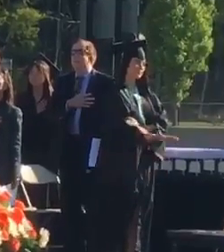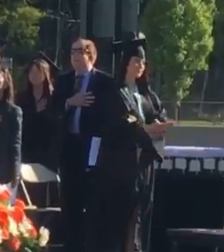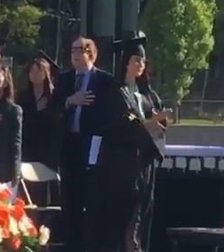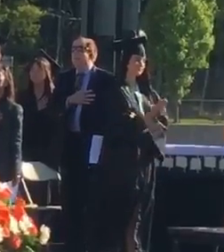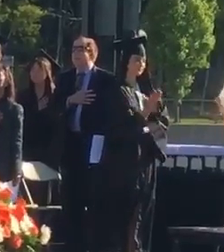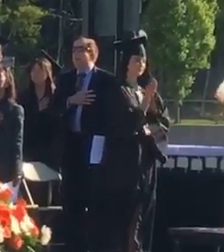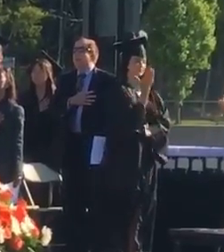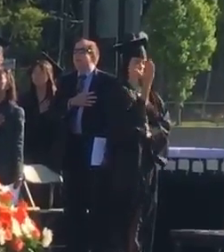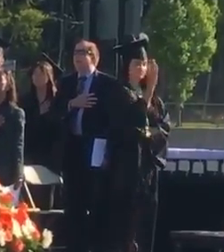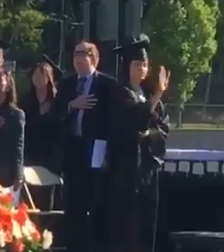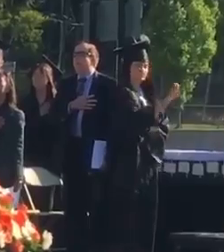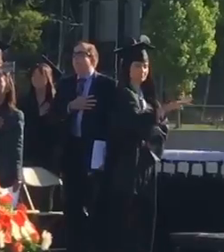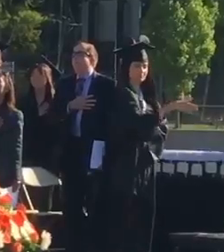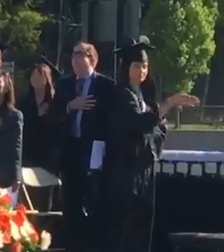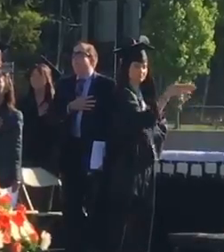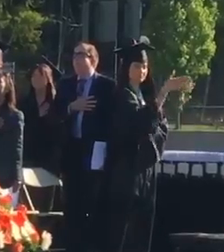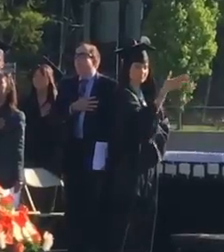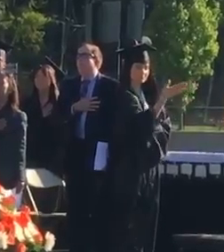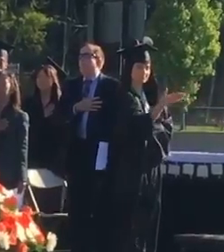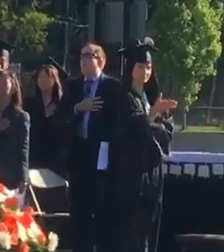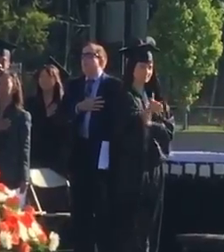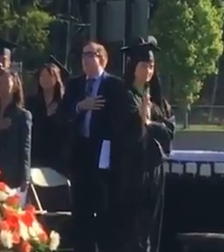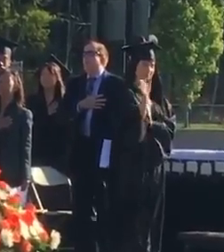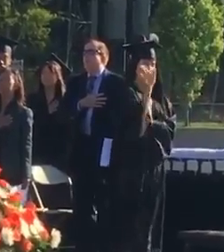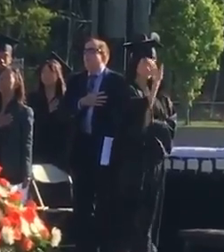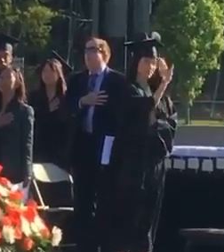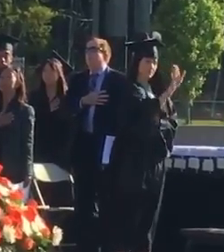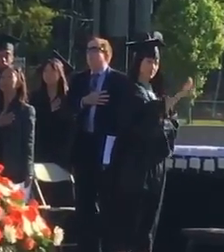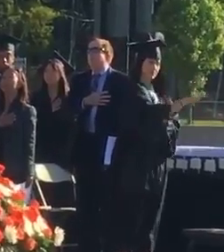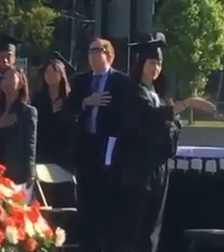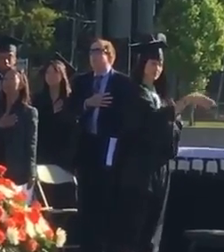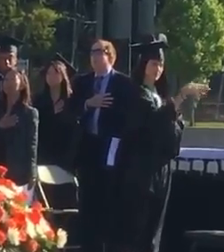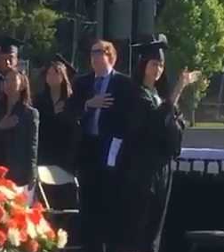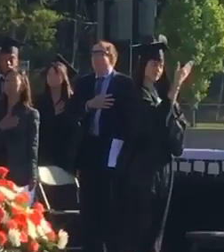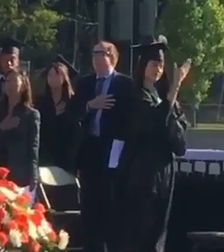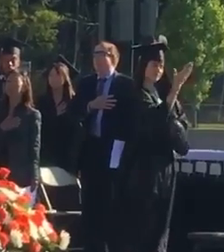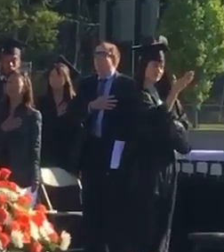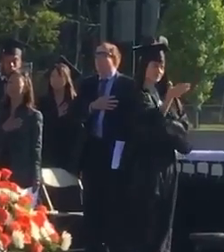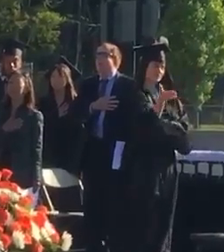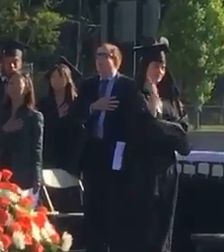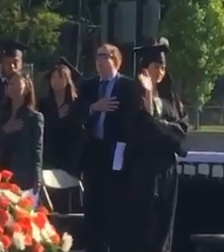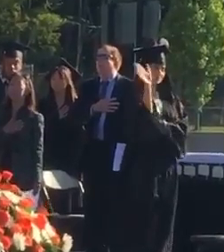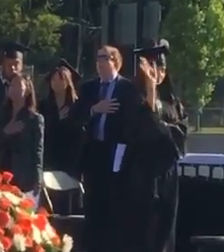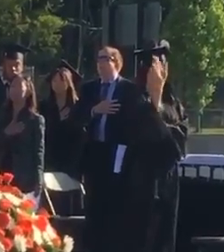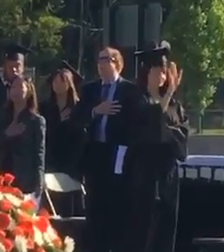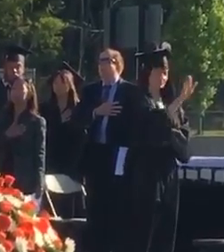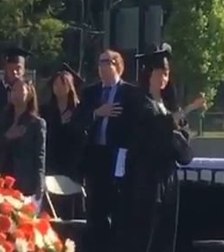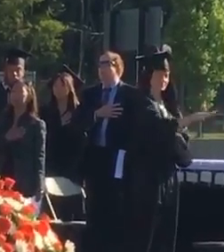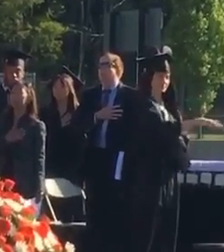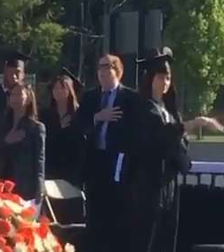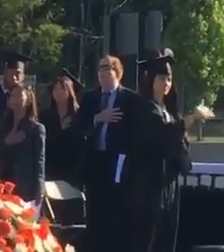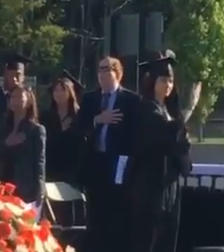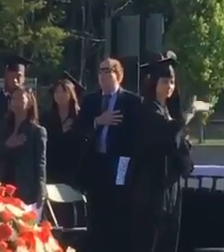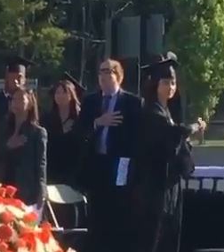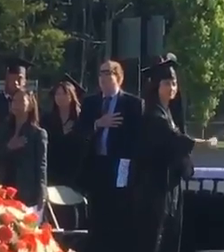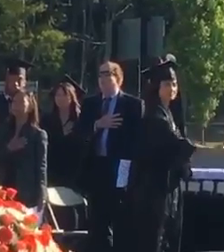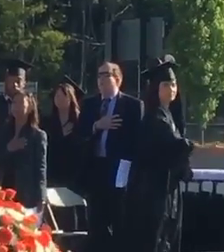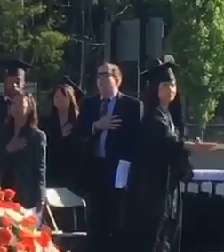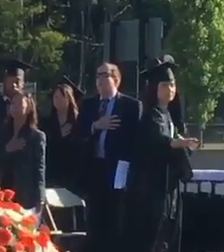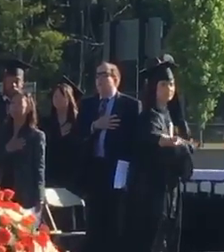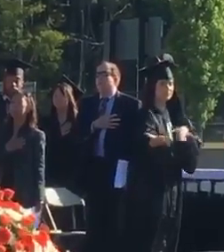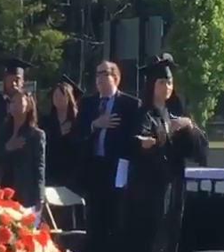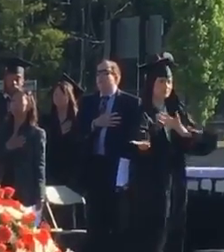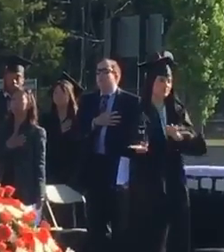night that our flag was still there Oh,